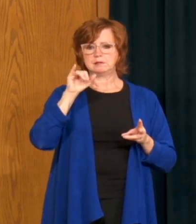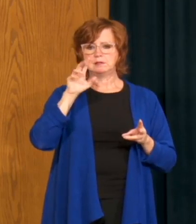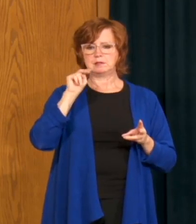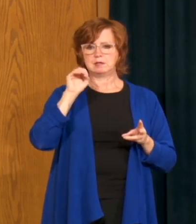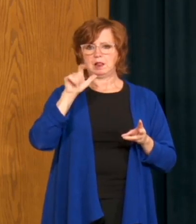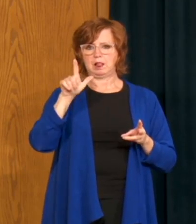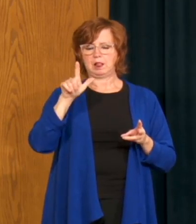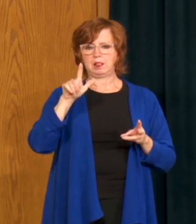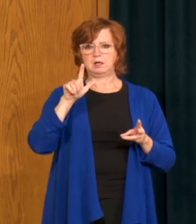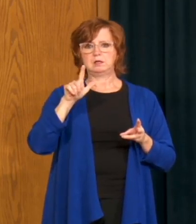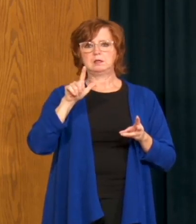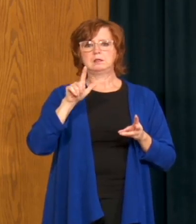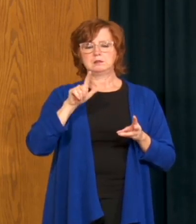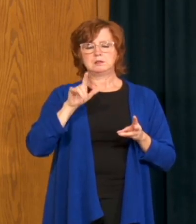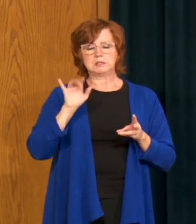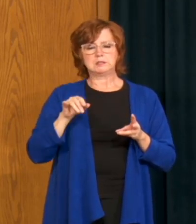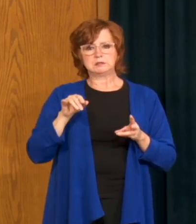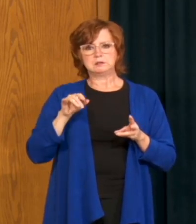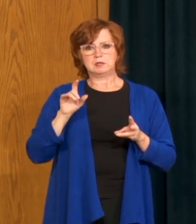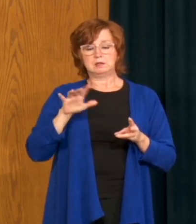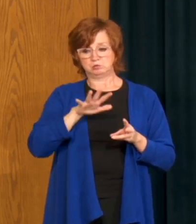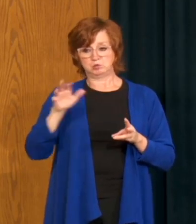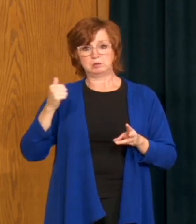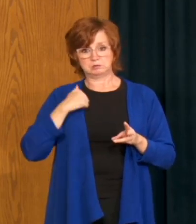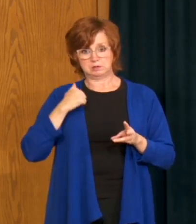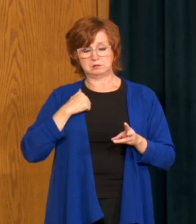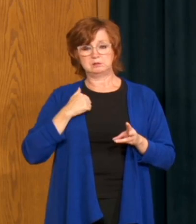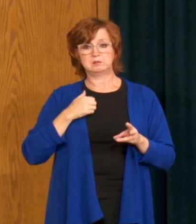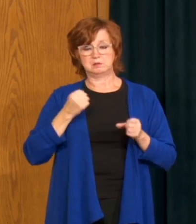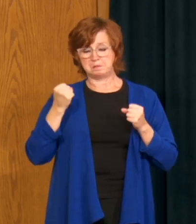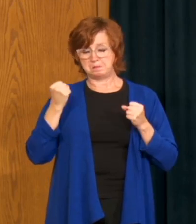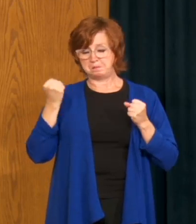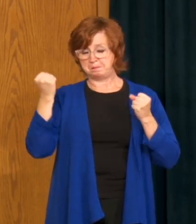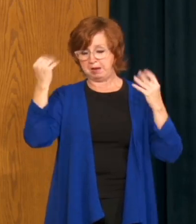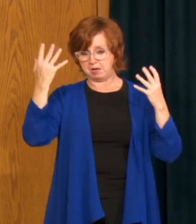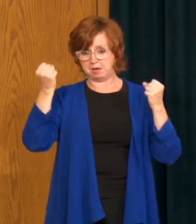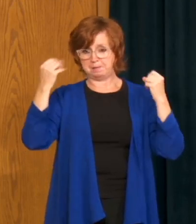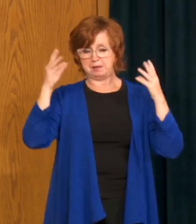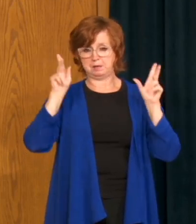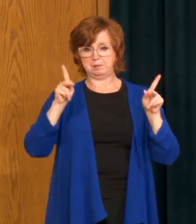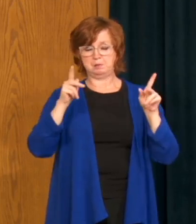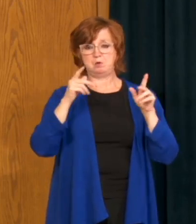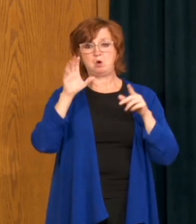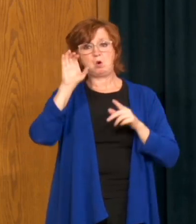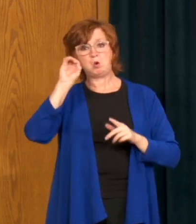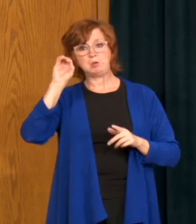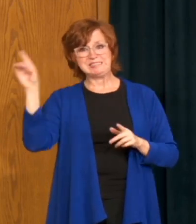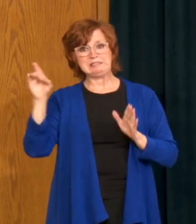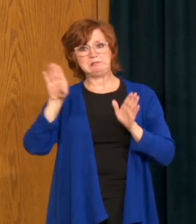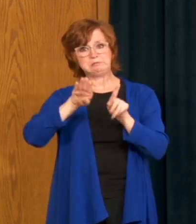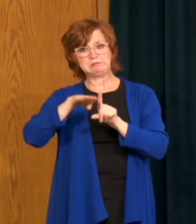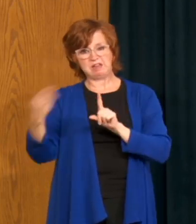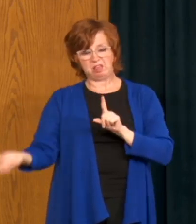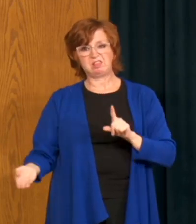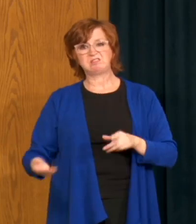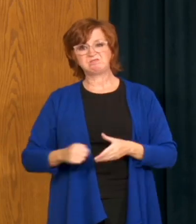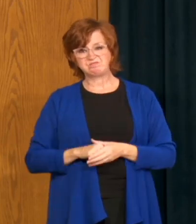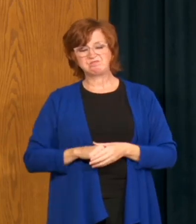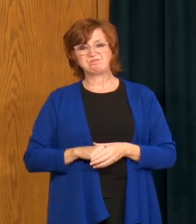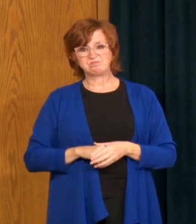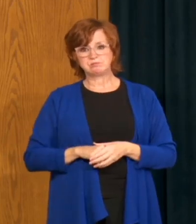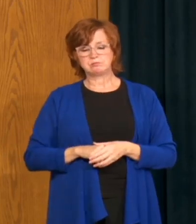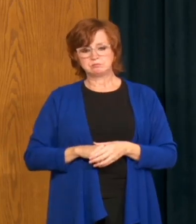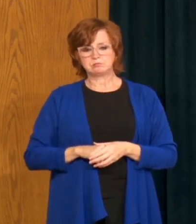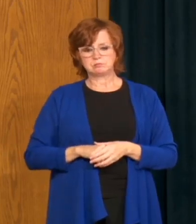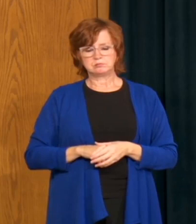of overdose deaths throughout Canada as well as Saskatchewan. Our overdose deaths due to illicit